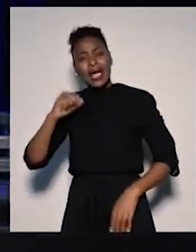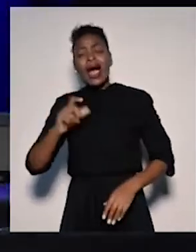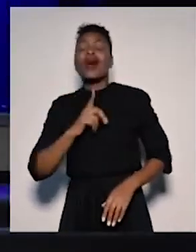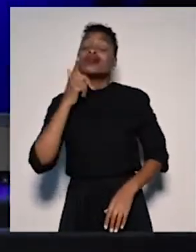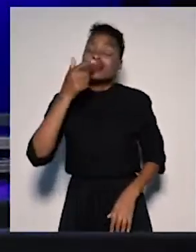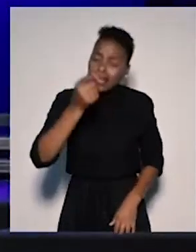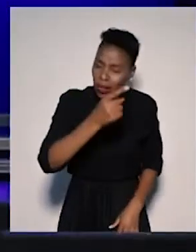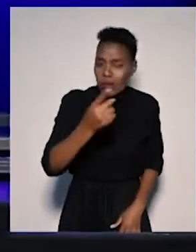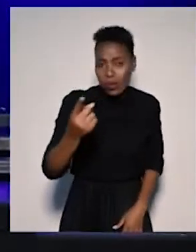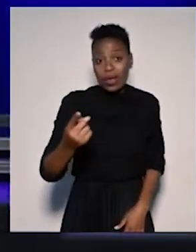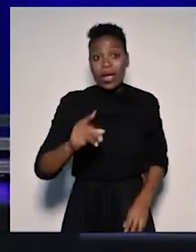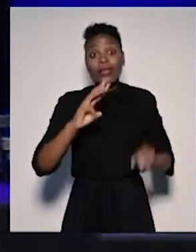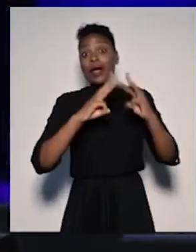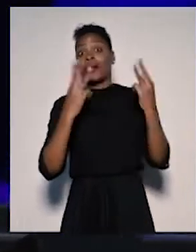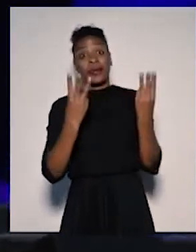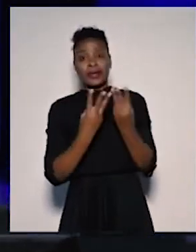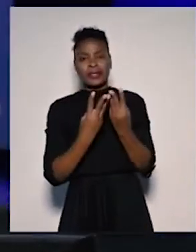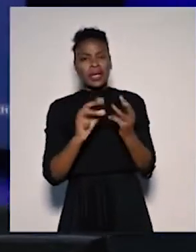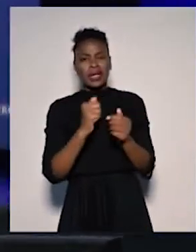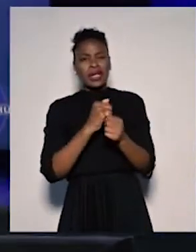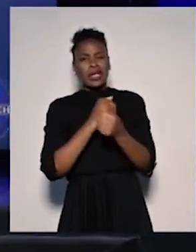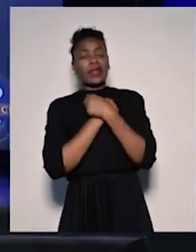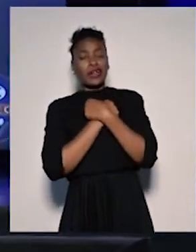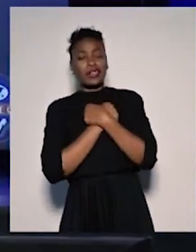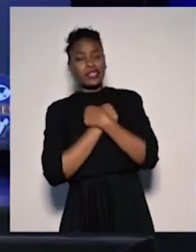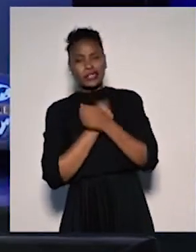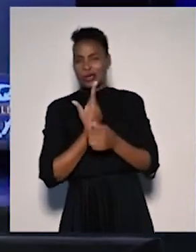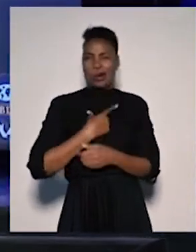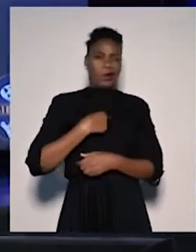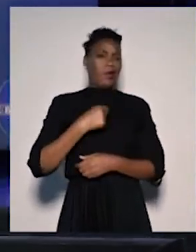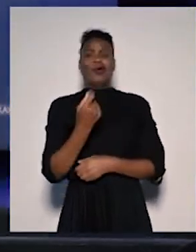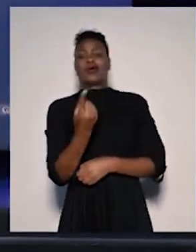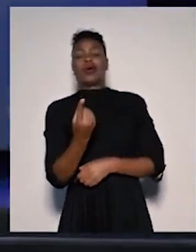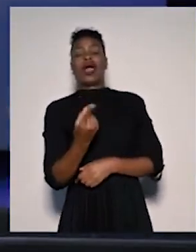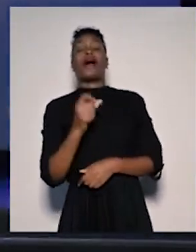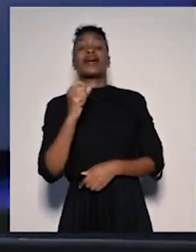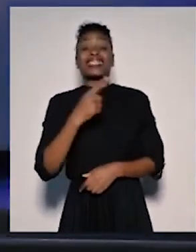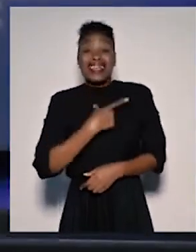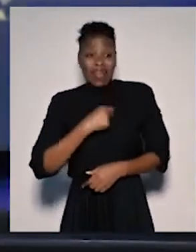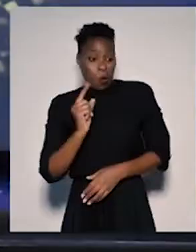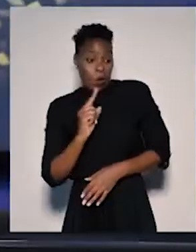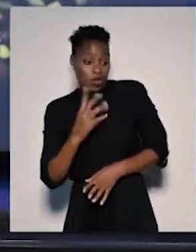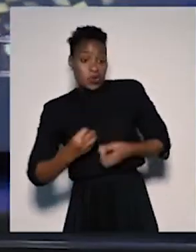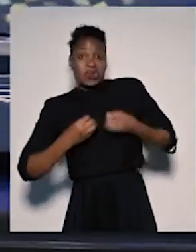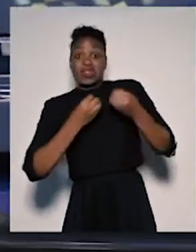out there, it's not that they like you. They like what they're going to get because of you.